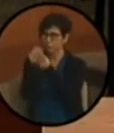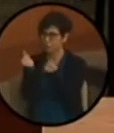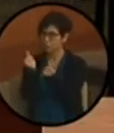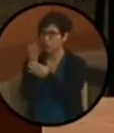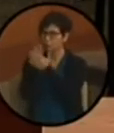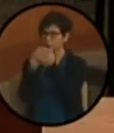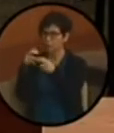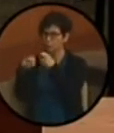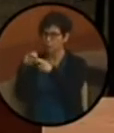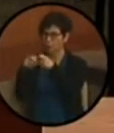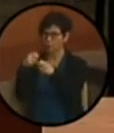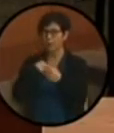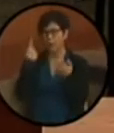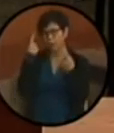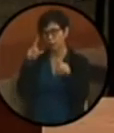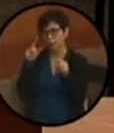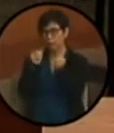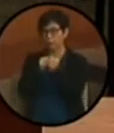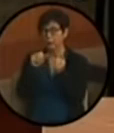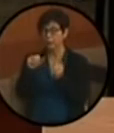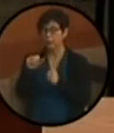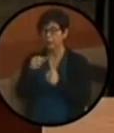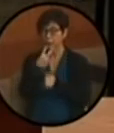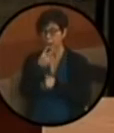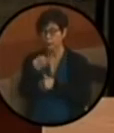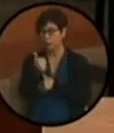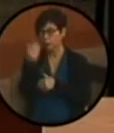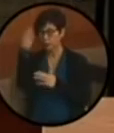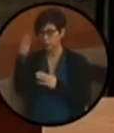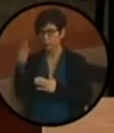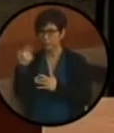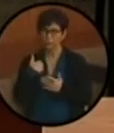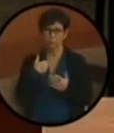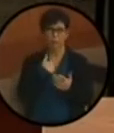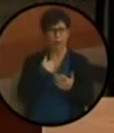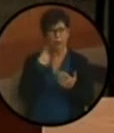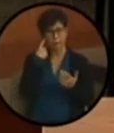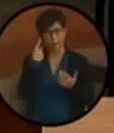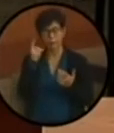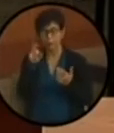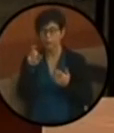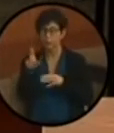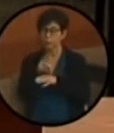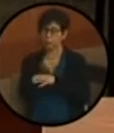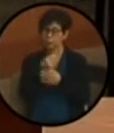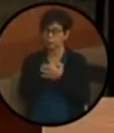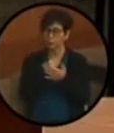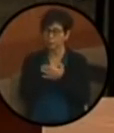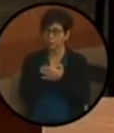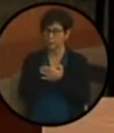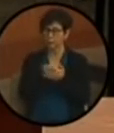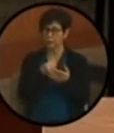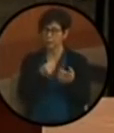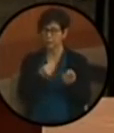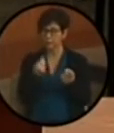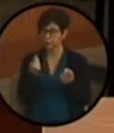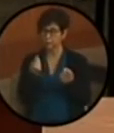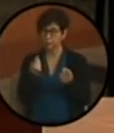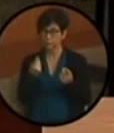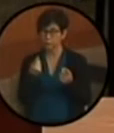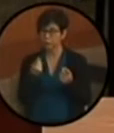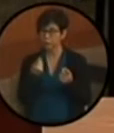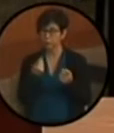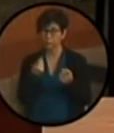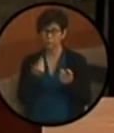the two speakers before, for us to really look at using these funds in a way that holds us accountable to how we do our own